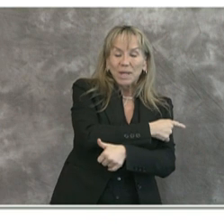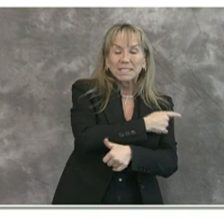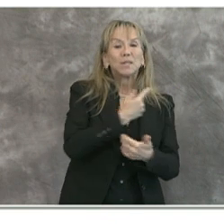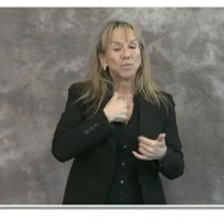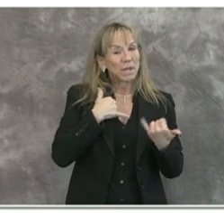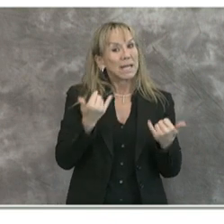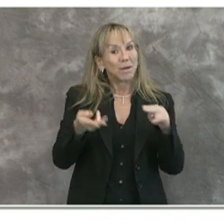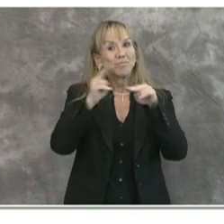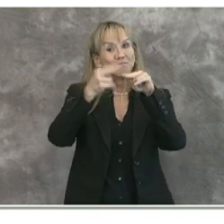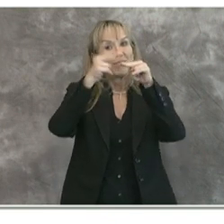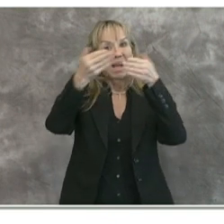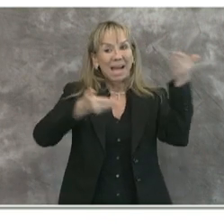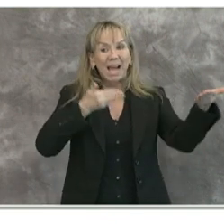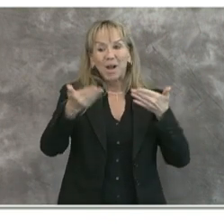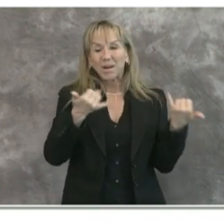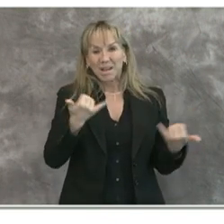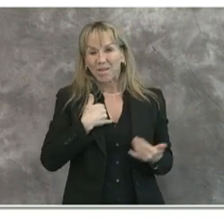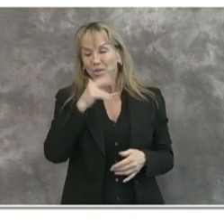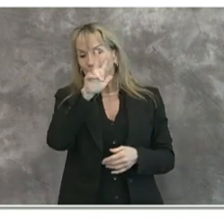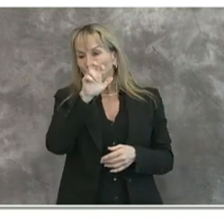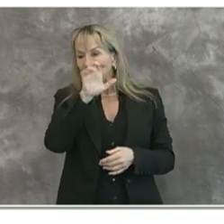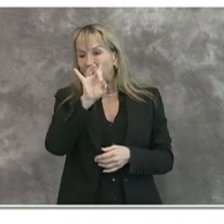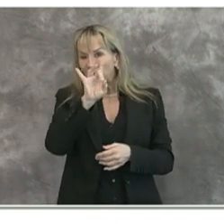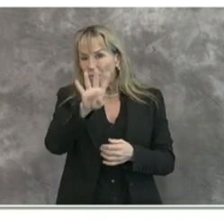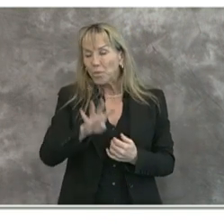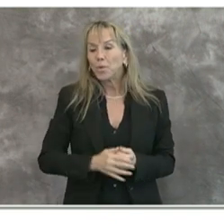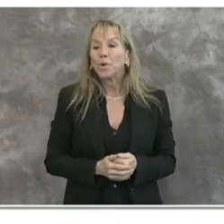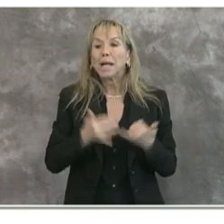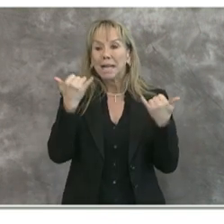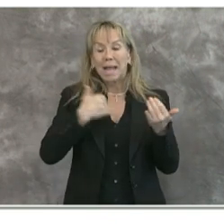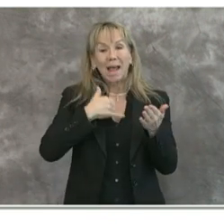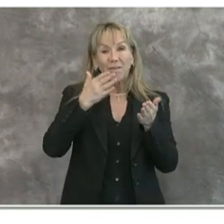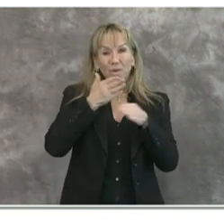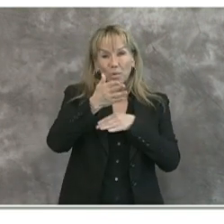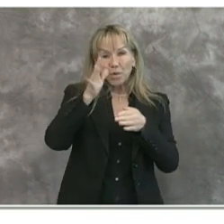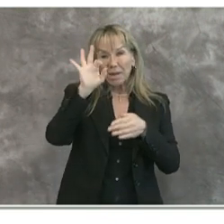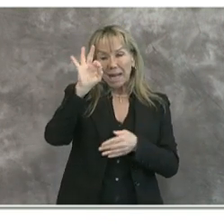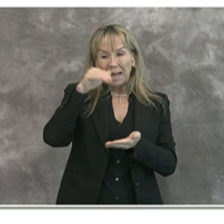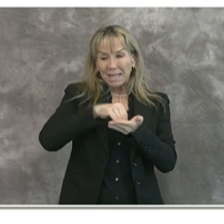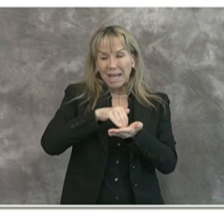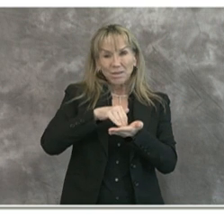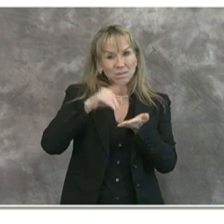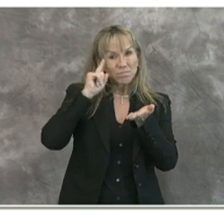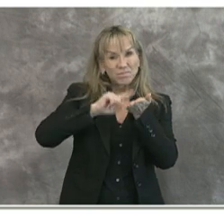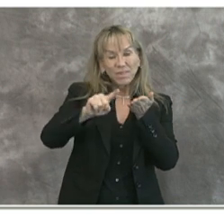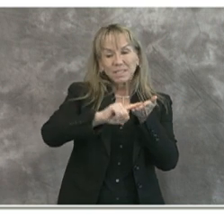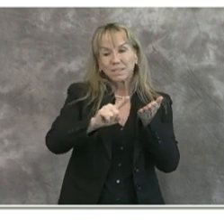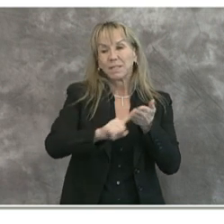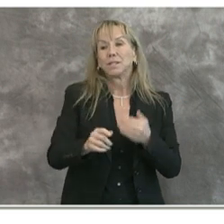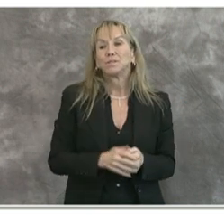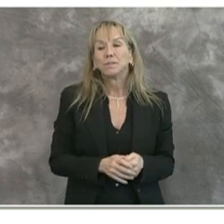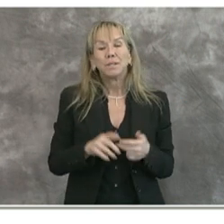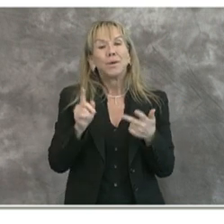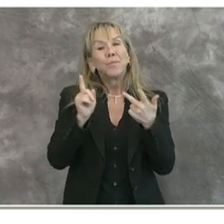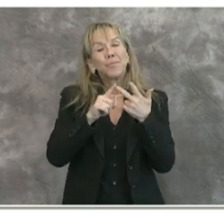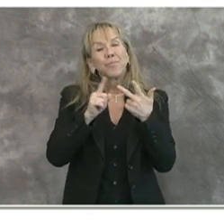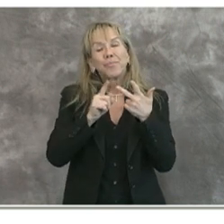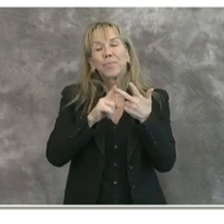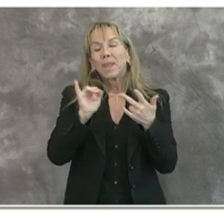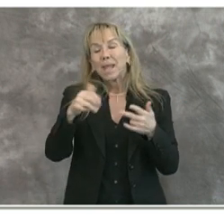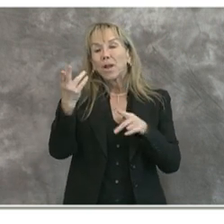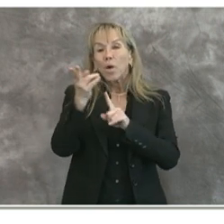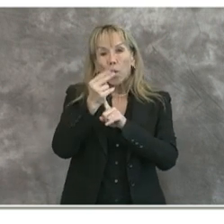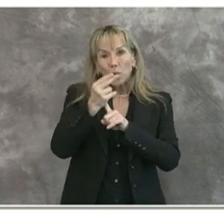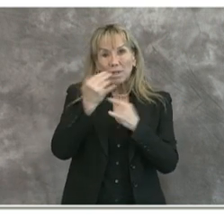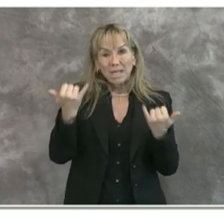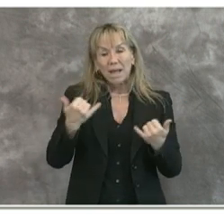progress towards our goal there, along with our investigations performed now over 9,000. Our treatment in public health motel rooms remains available and presently